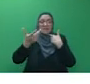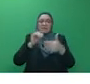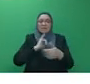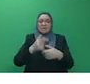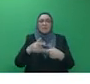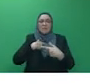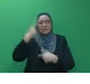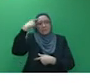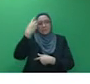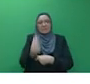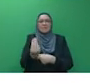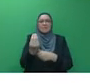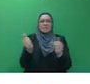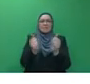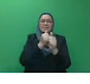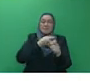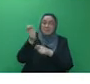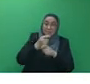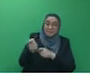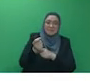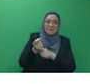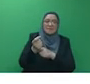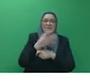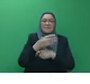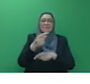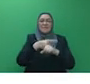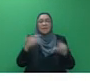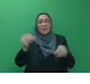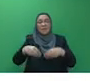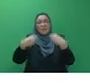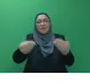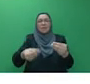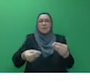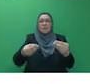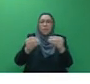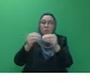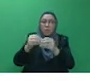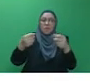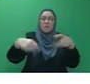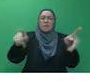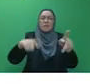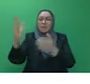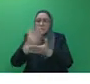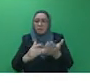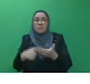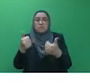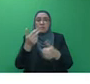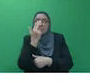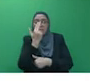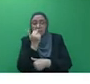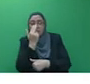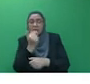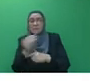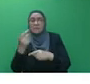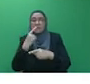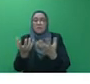i'm addicted to comedy so i did it uh people laugh and that brought more opportunities where brands were like hey that video was